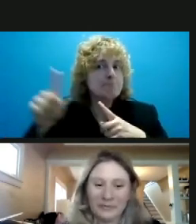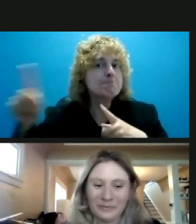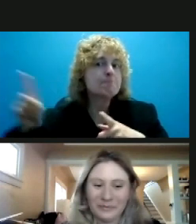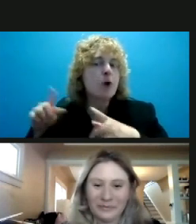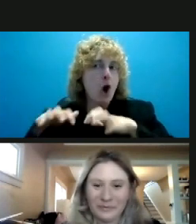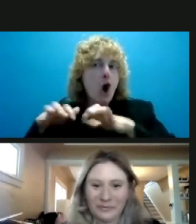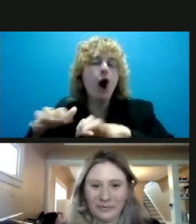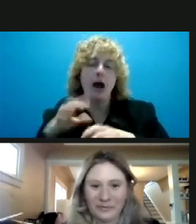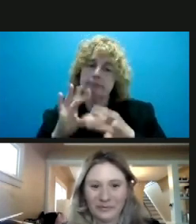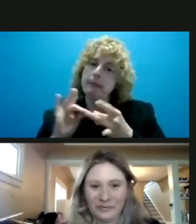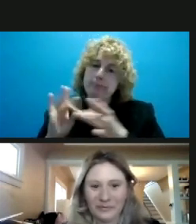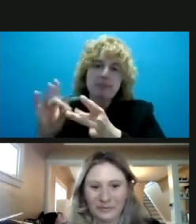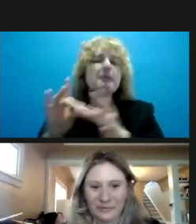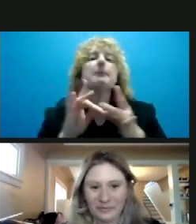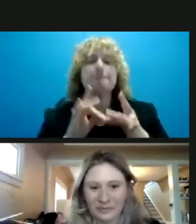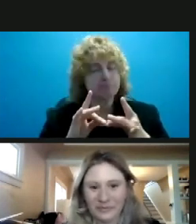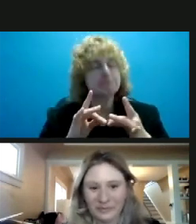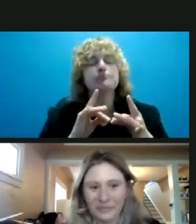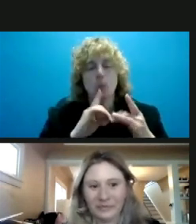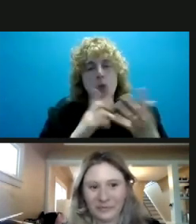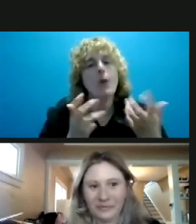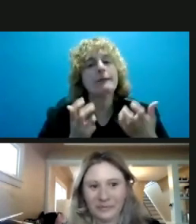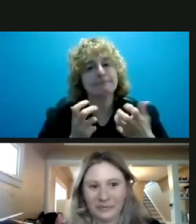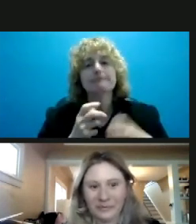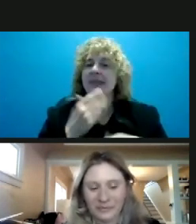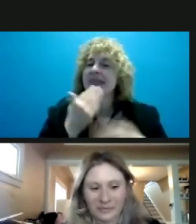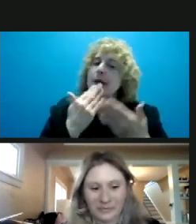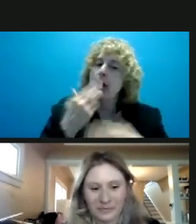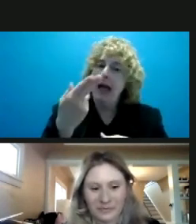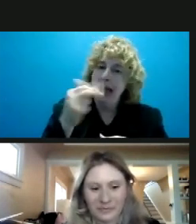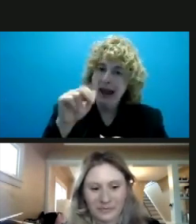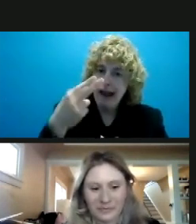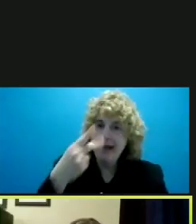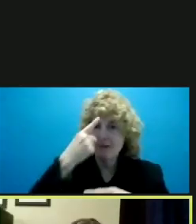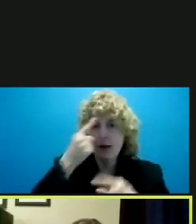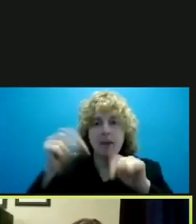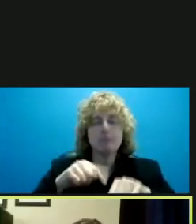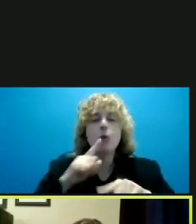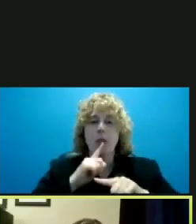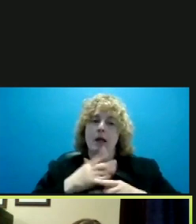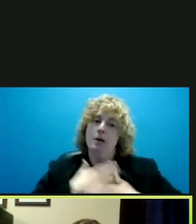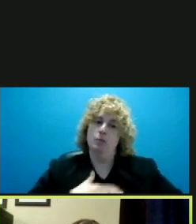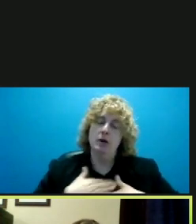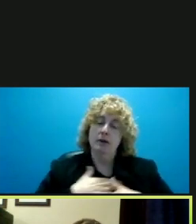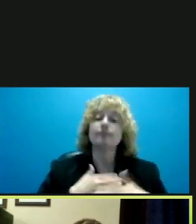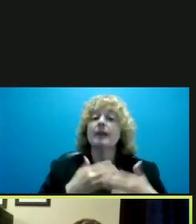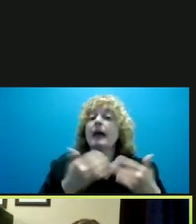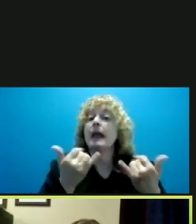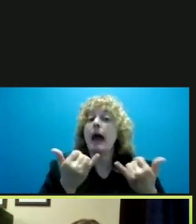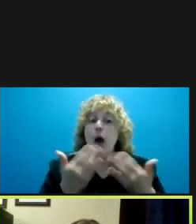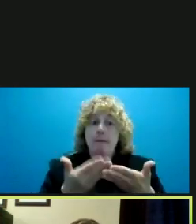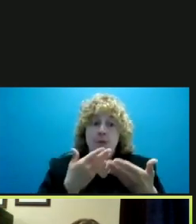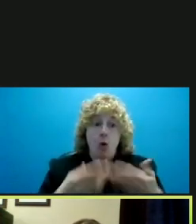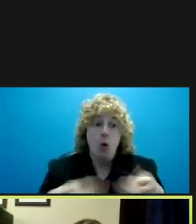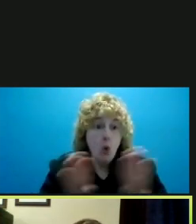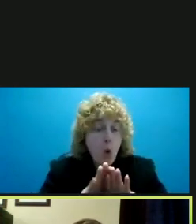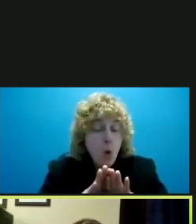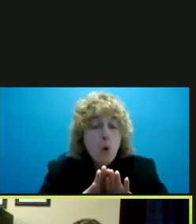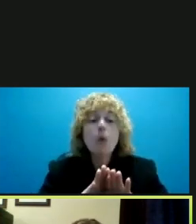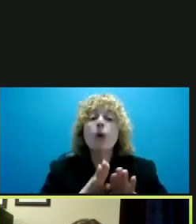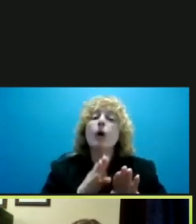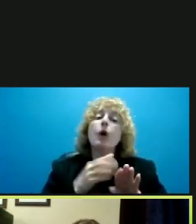being here. We really appreciate it. So, the first thing that we, before we close out that we would love you